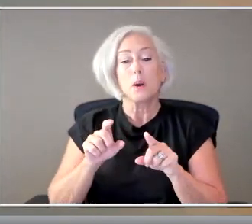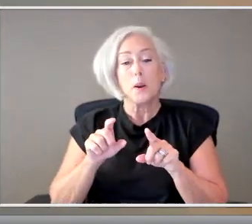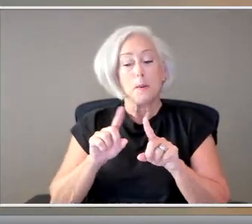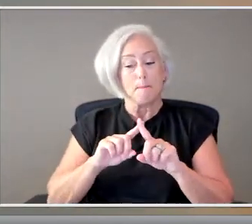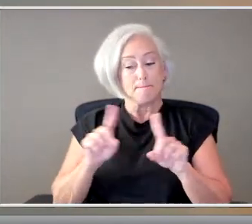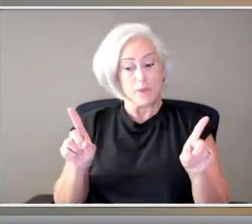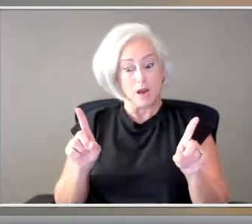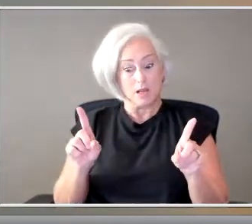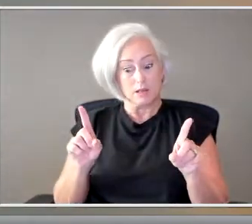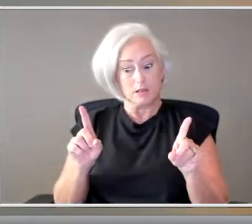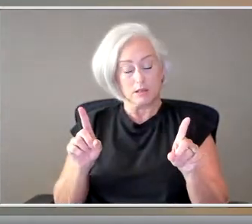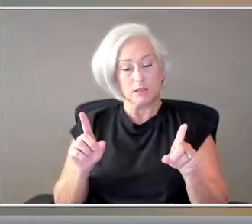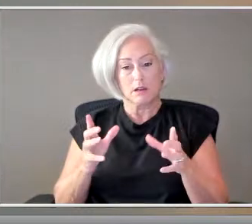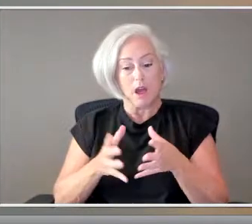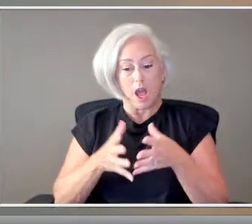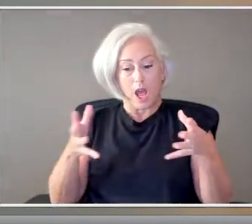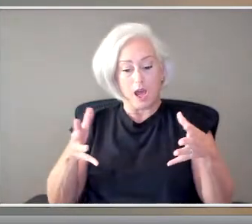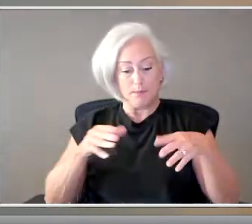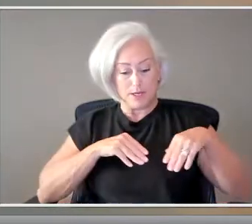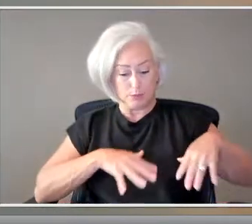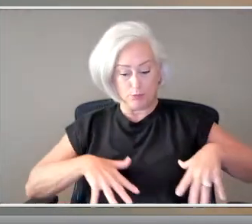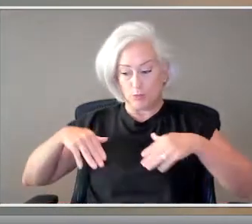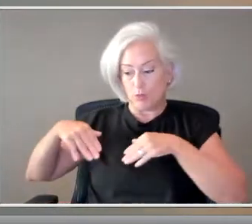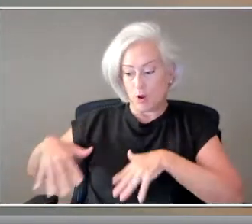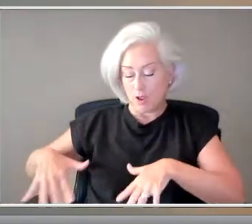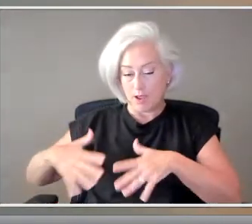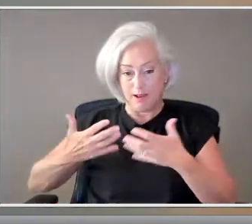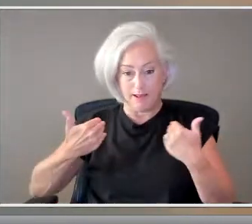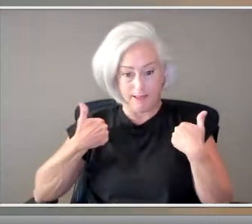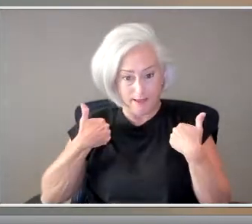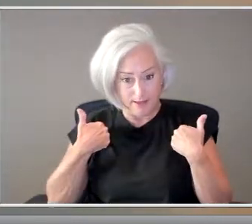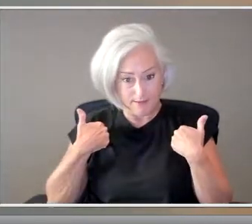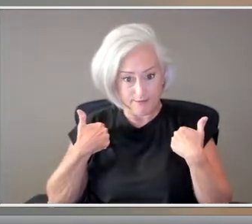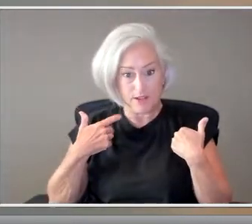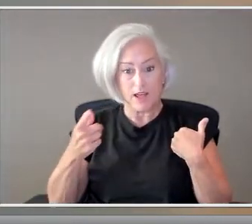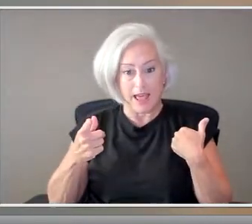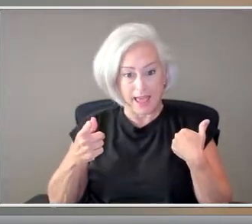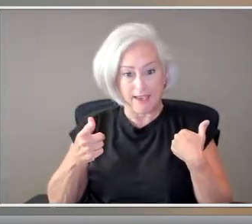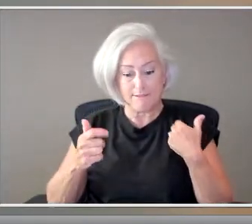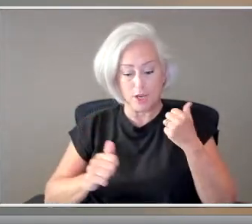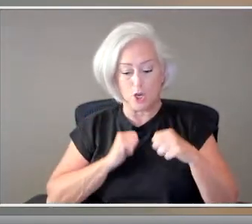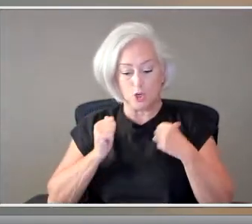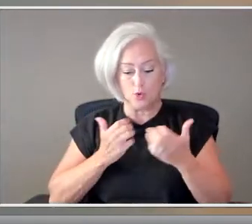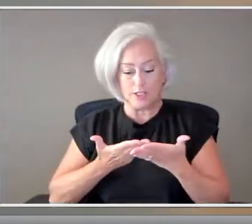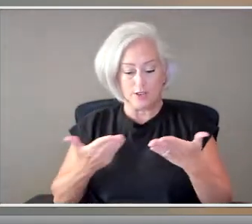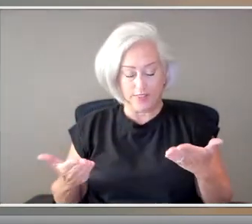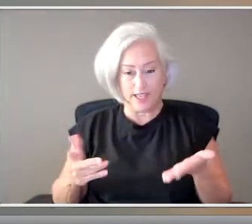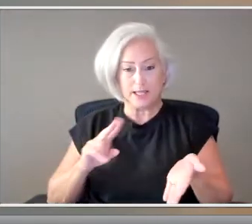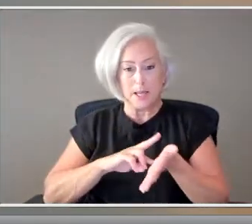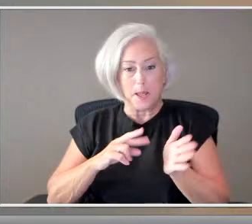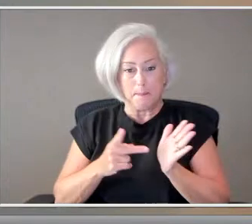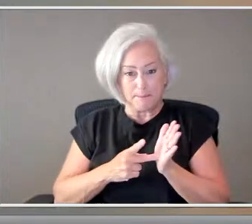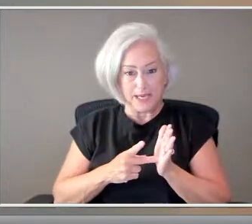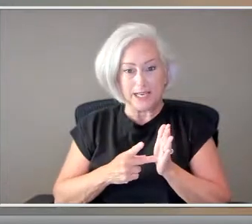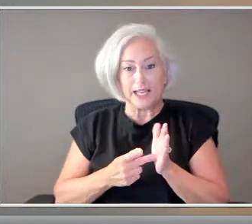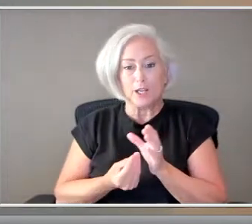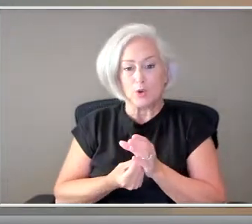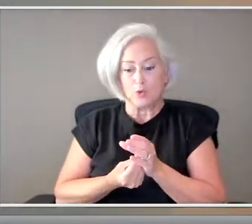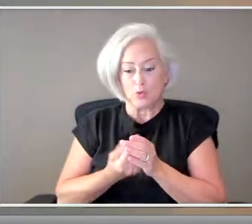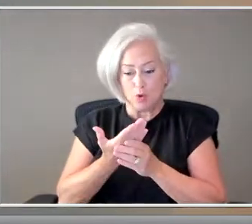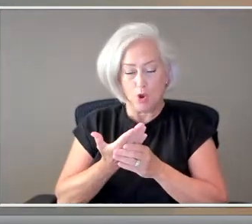tumor exhibited, it also had rather aggressive features in that it had growth factors on the